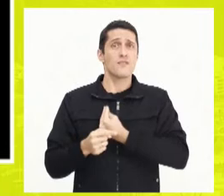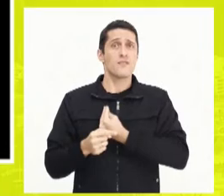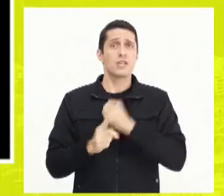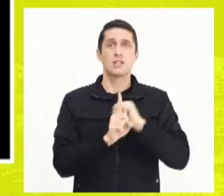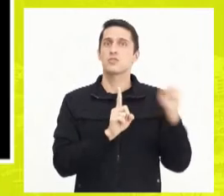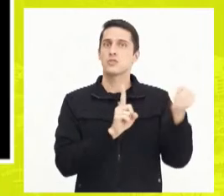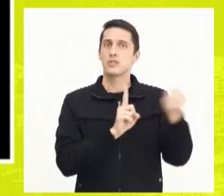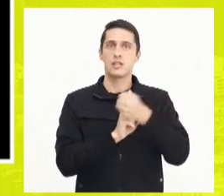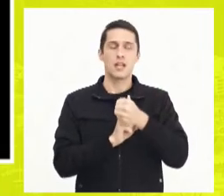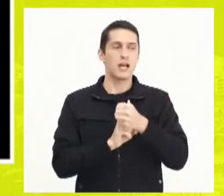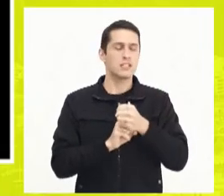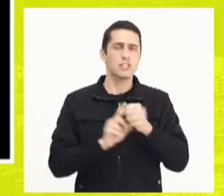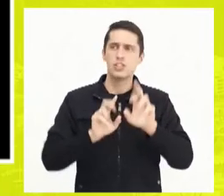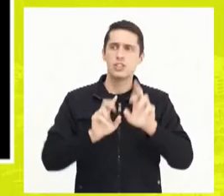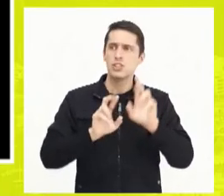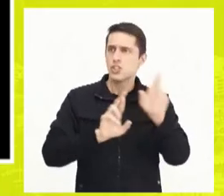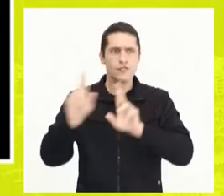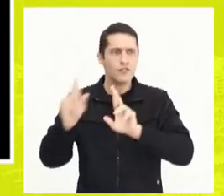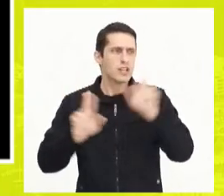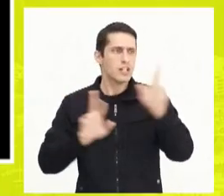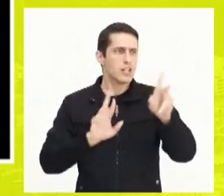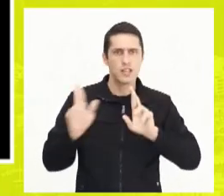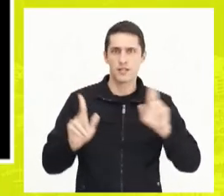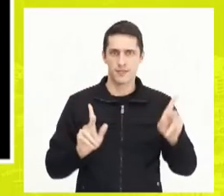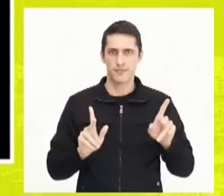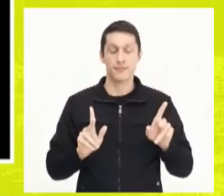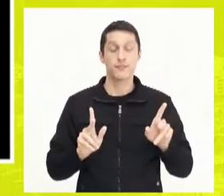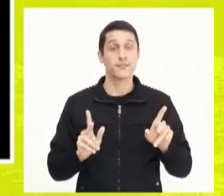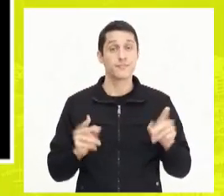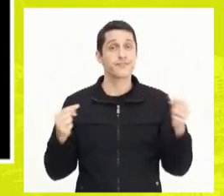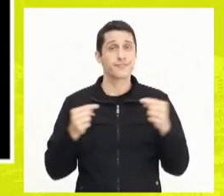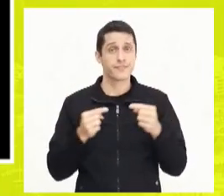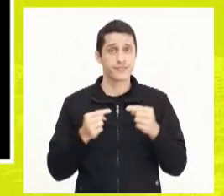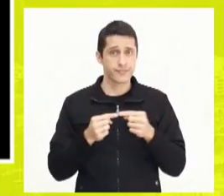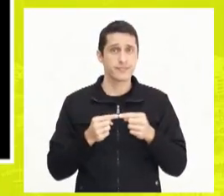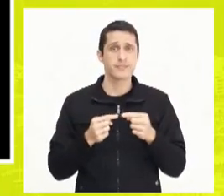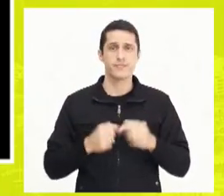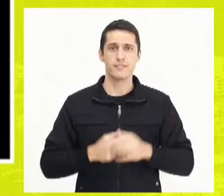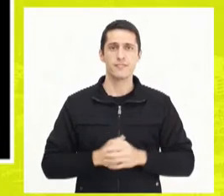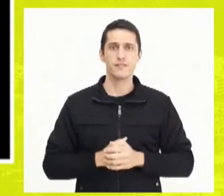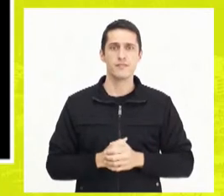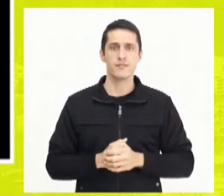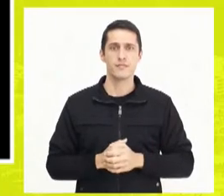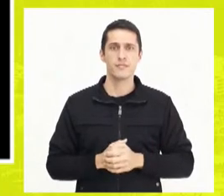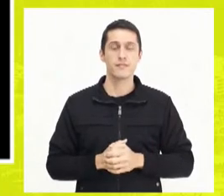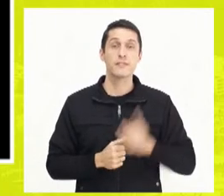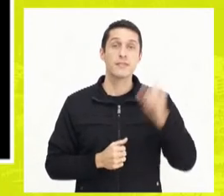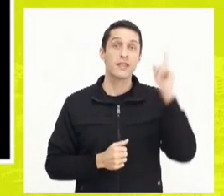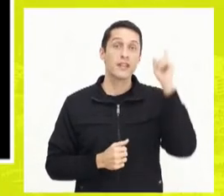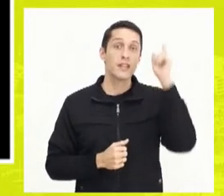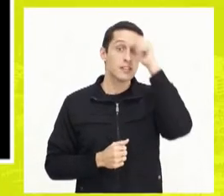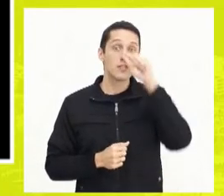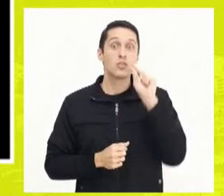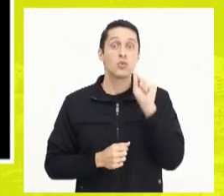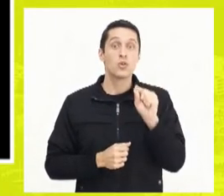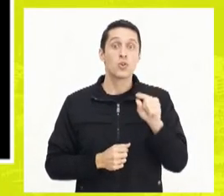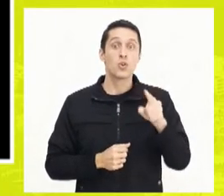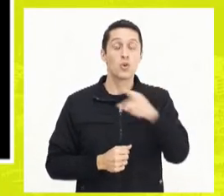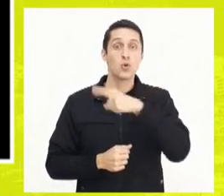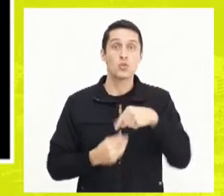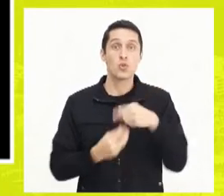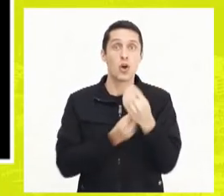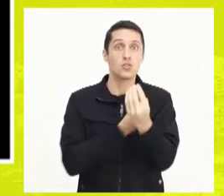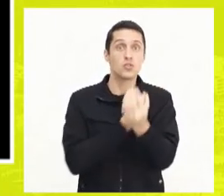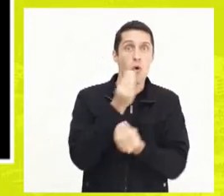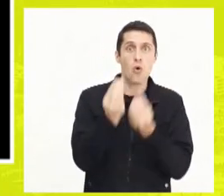domains i mean living in society that's um how it is i mean there is a there are challenges all the time